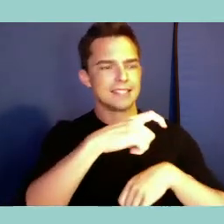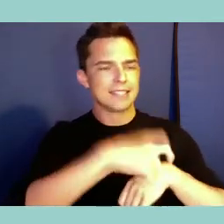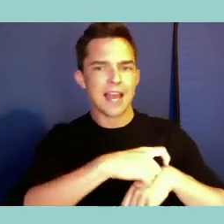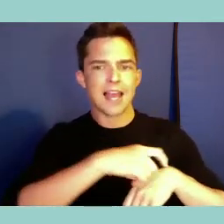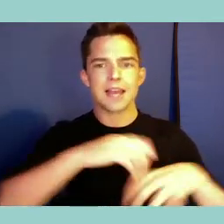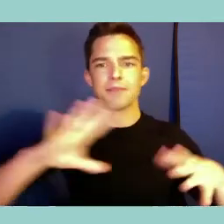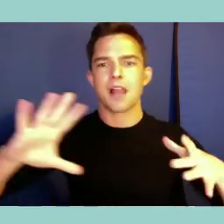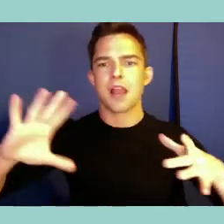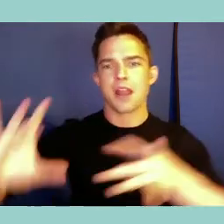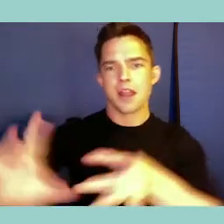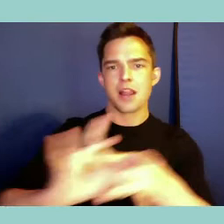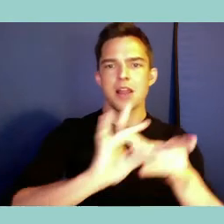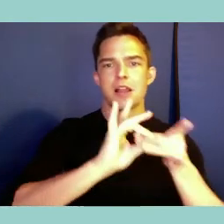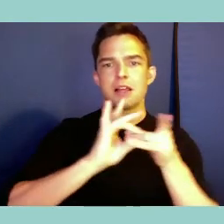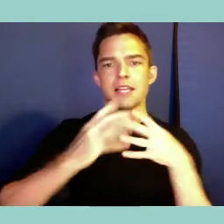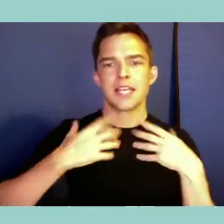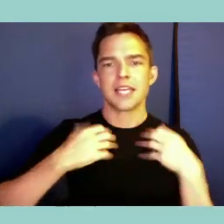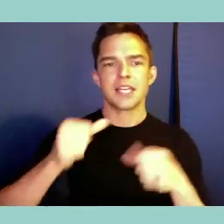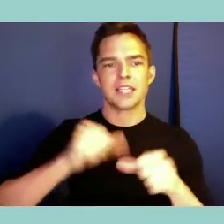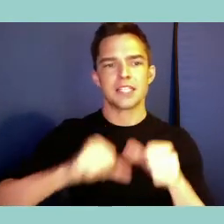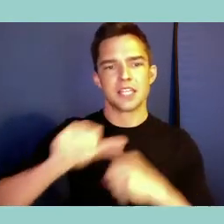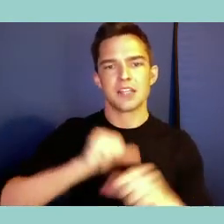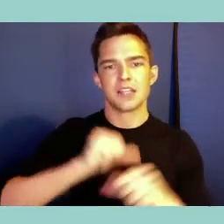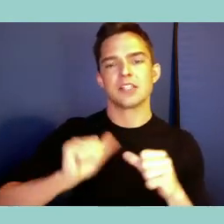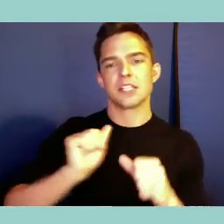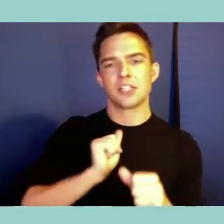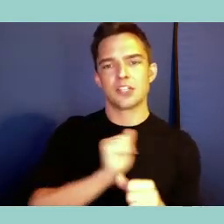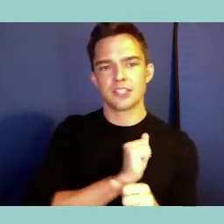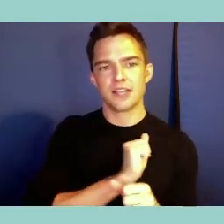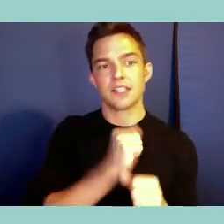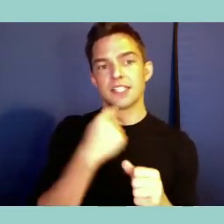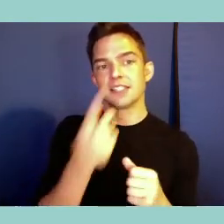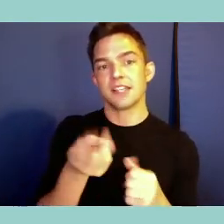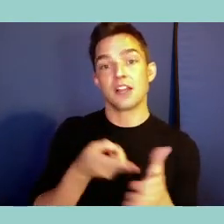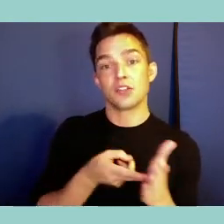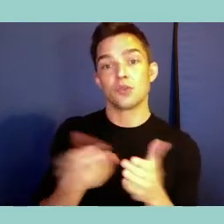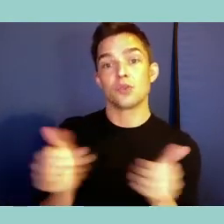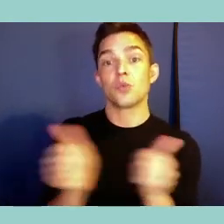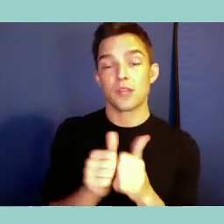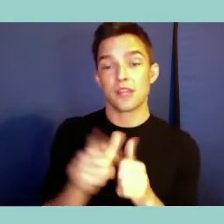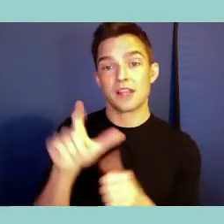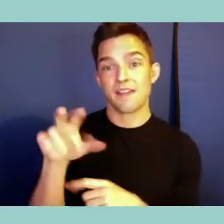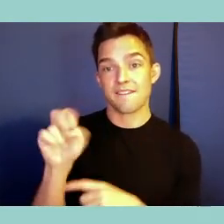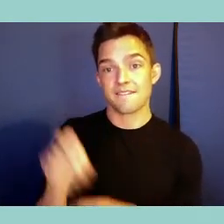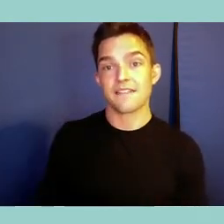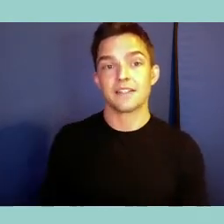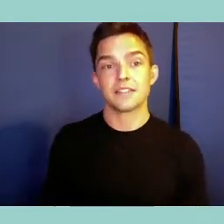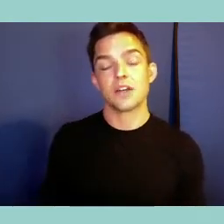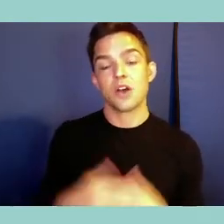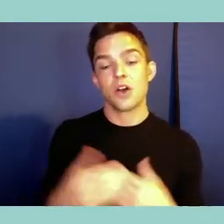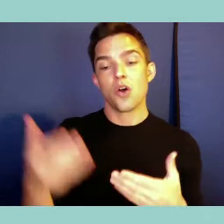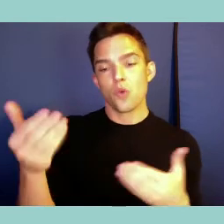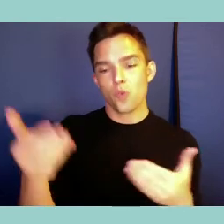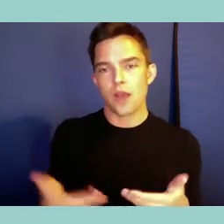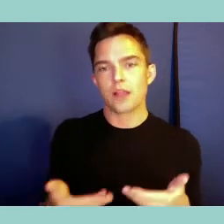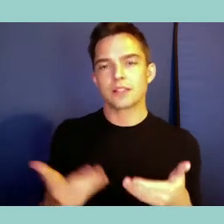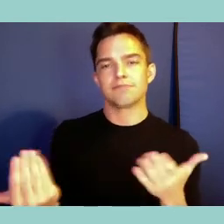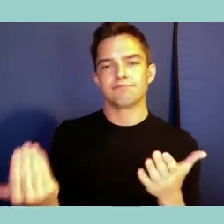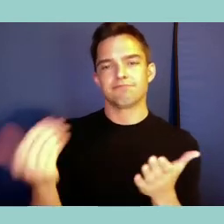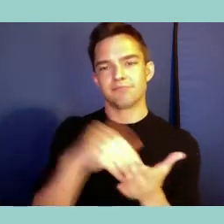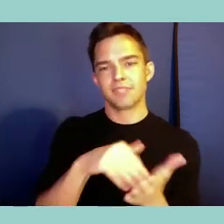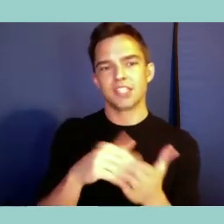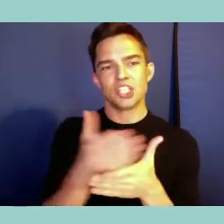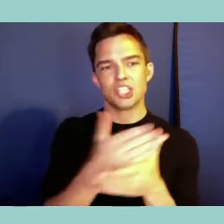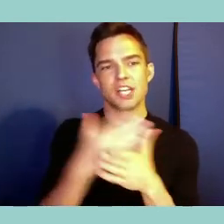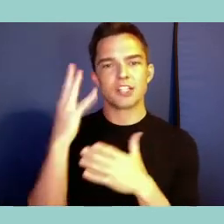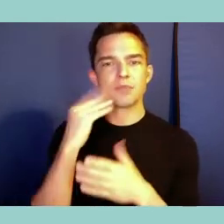time. We heal ourselves and each other as we tell the truth in love. Welcome once